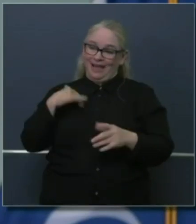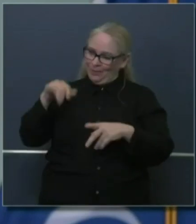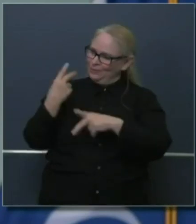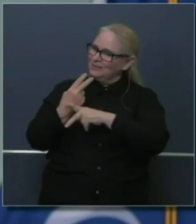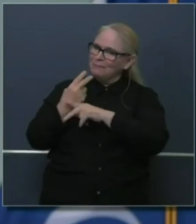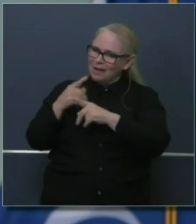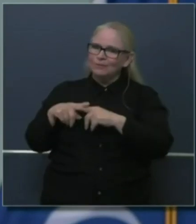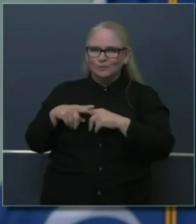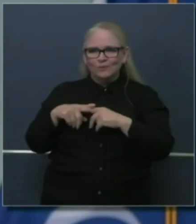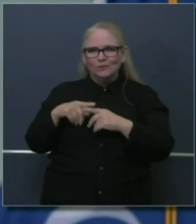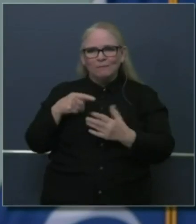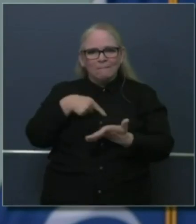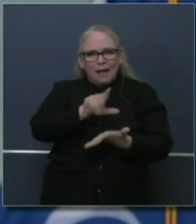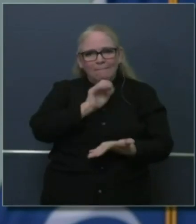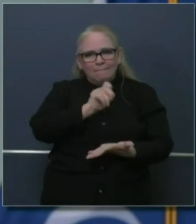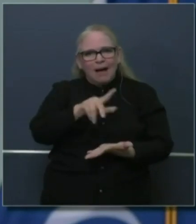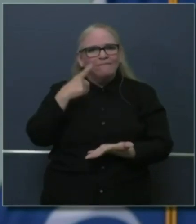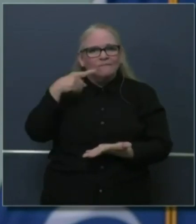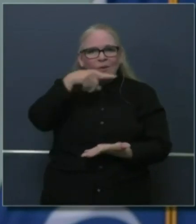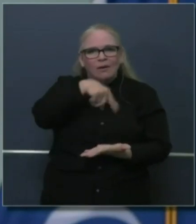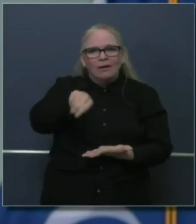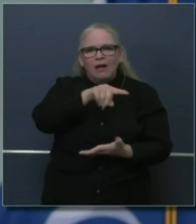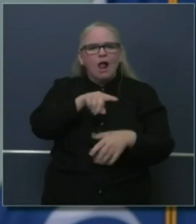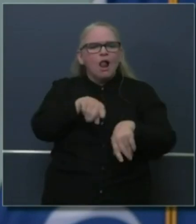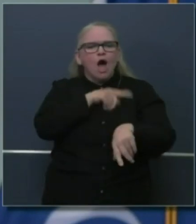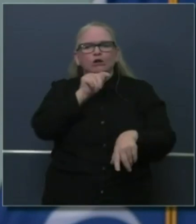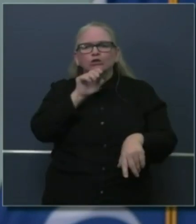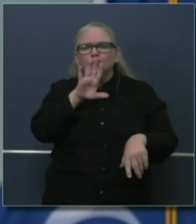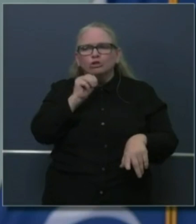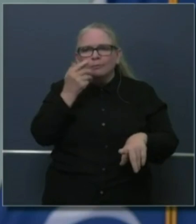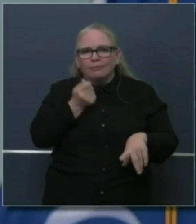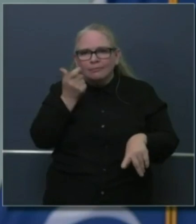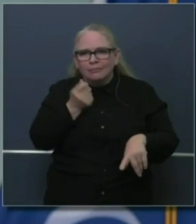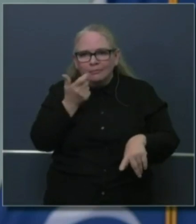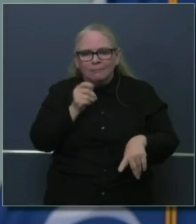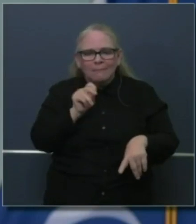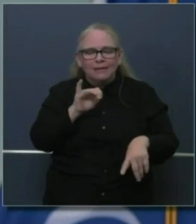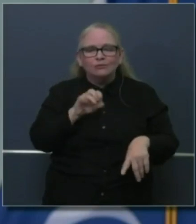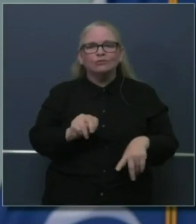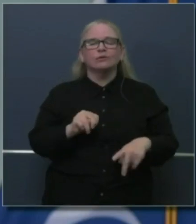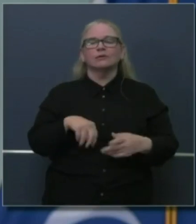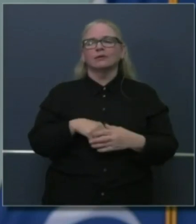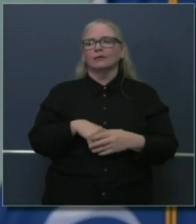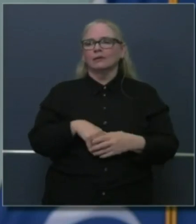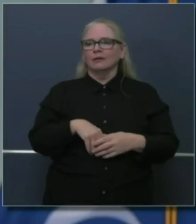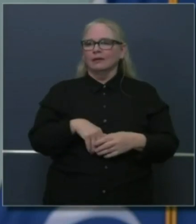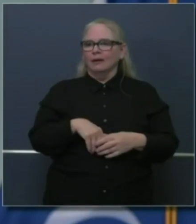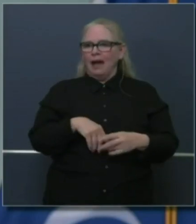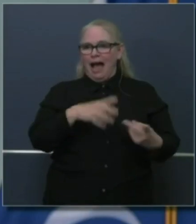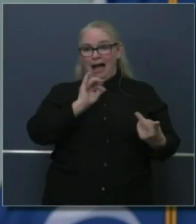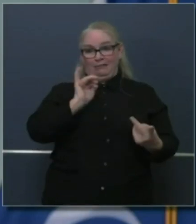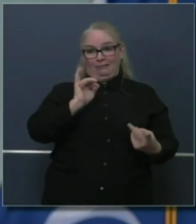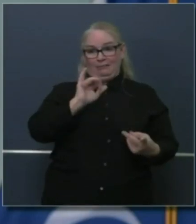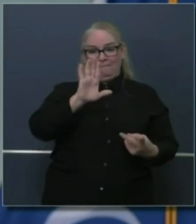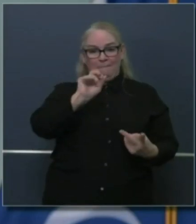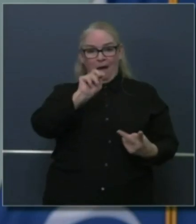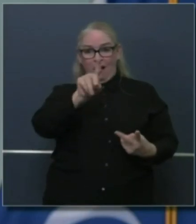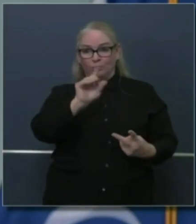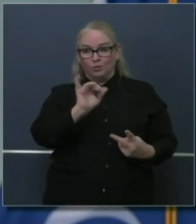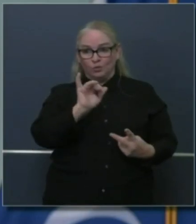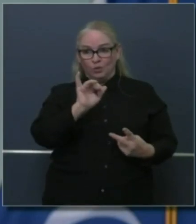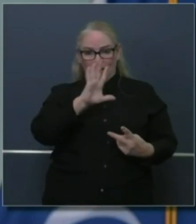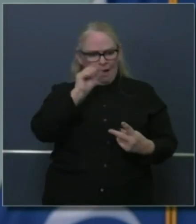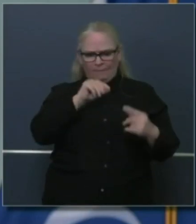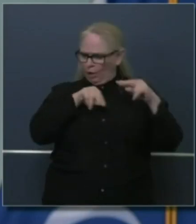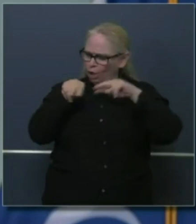obligations, balancing budgets with record reserves, seeing bond rating agencies look at those facts and adjudicate